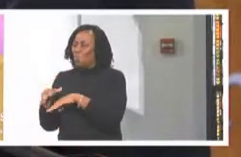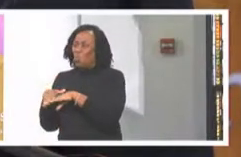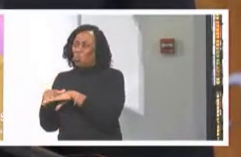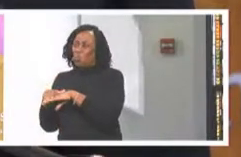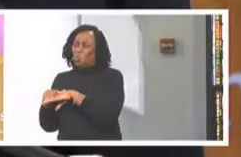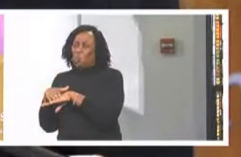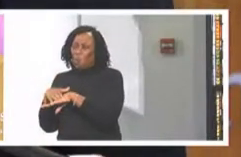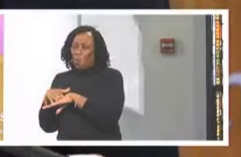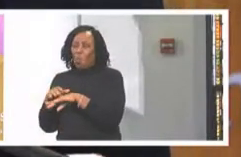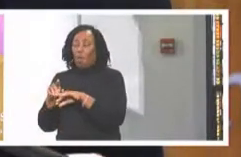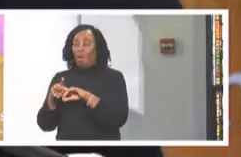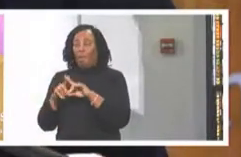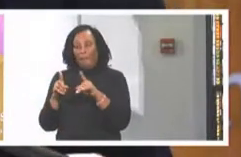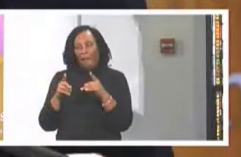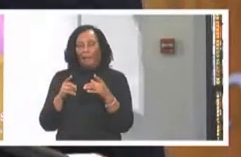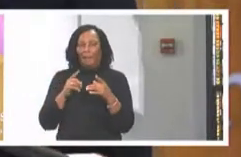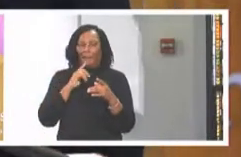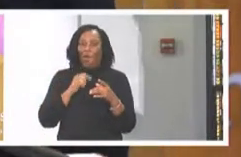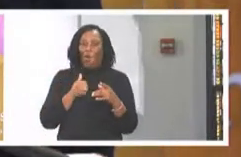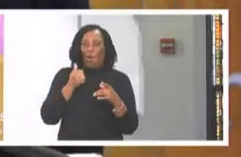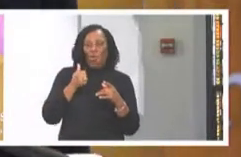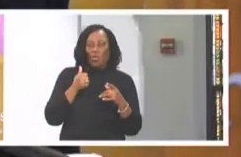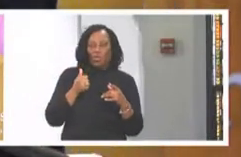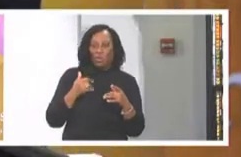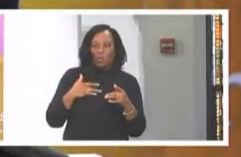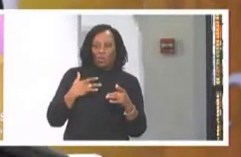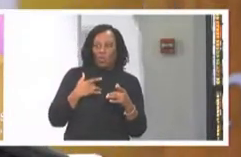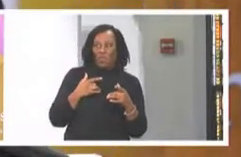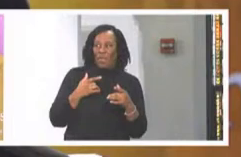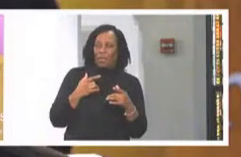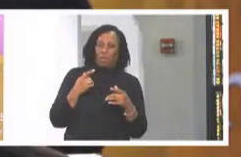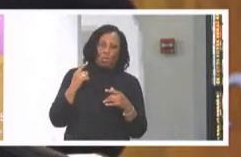But if you got a few years on you, you say, where did it go?